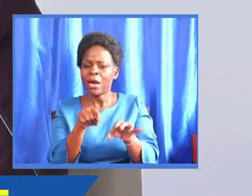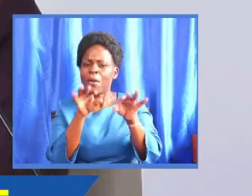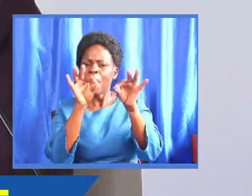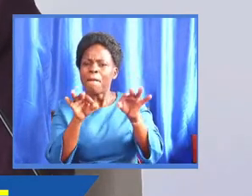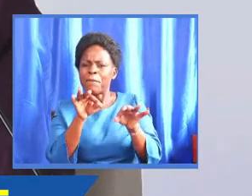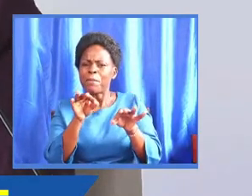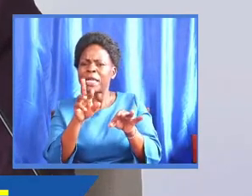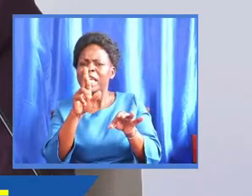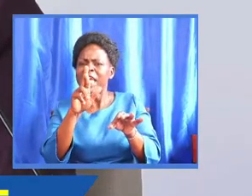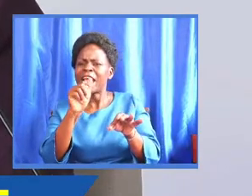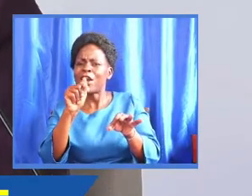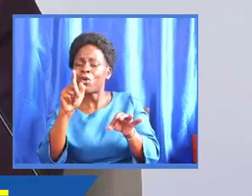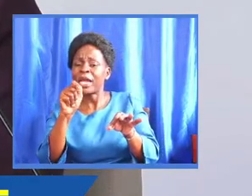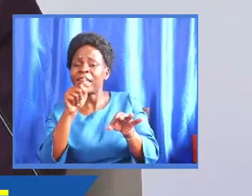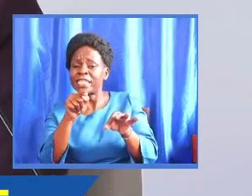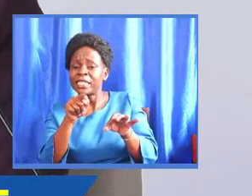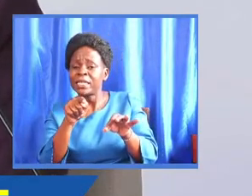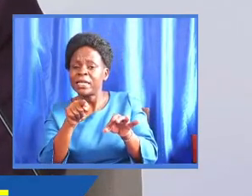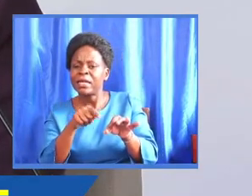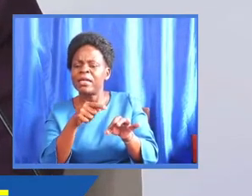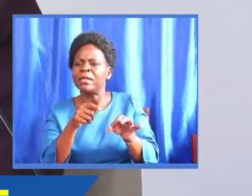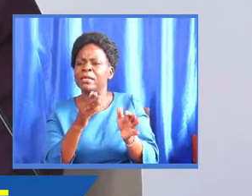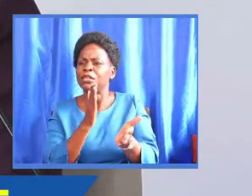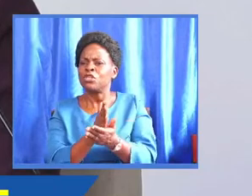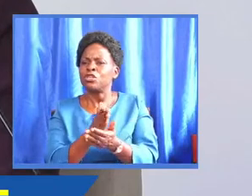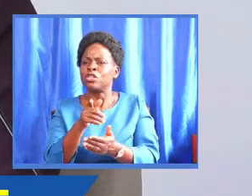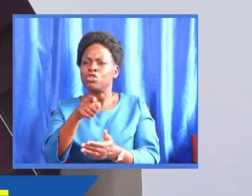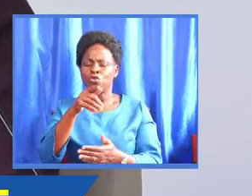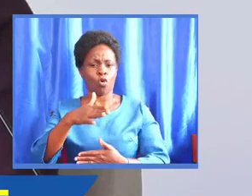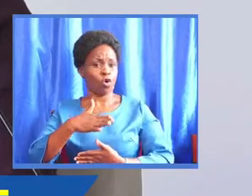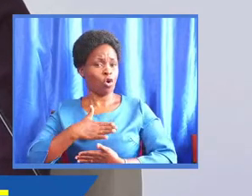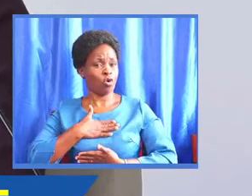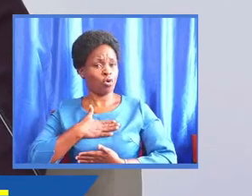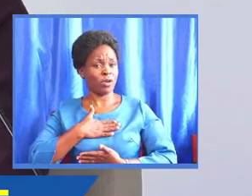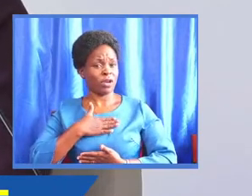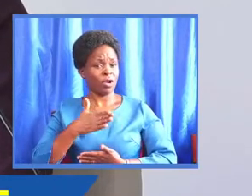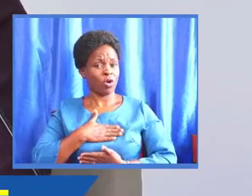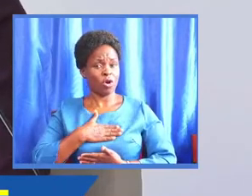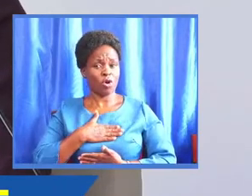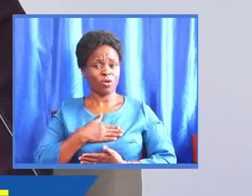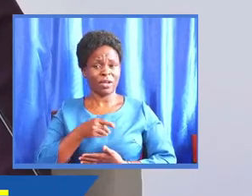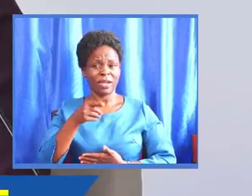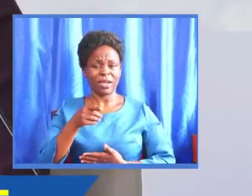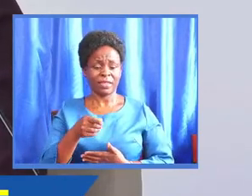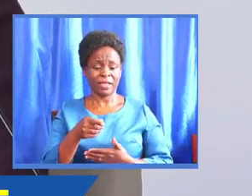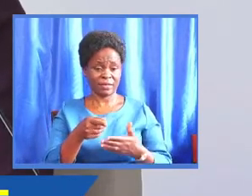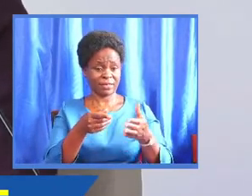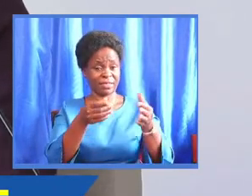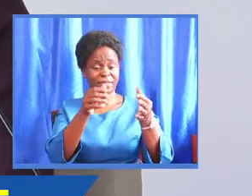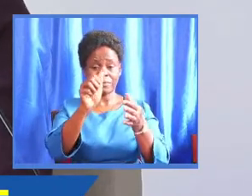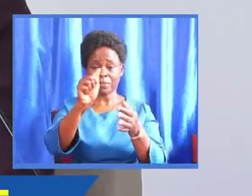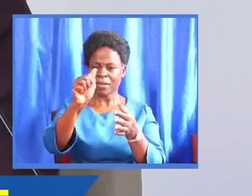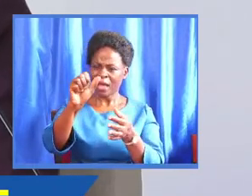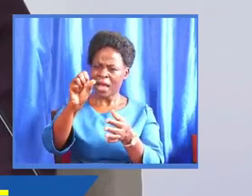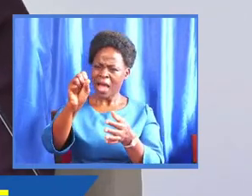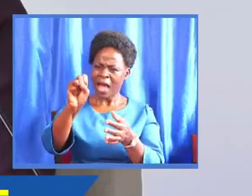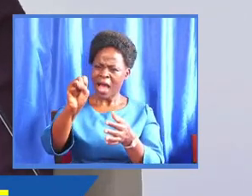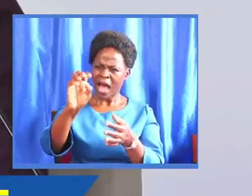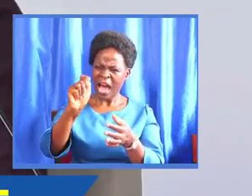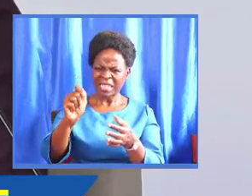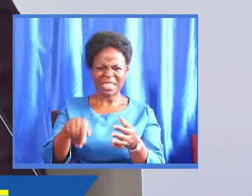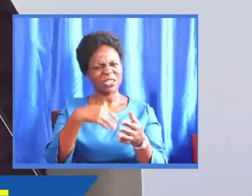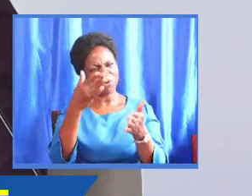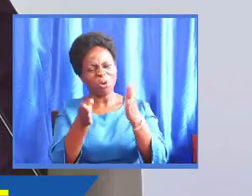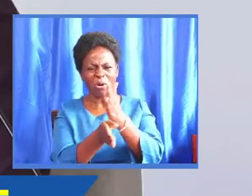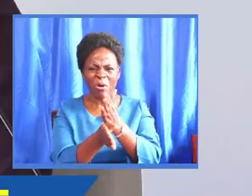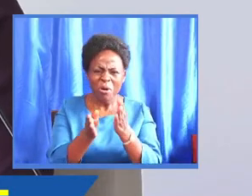property rates on the other side is the fact that you own this piece of asset or land or building or property